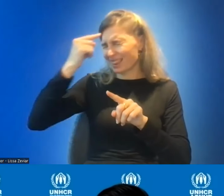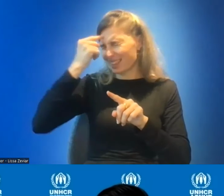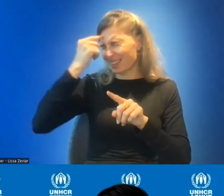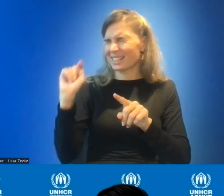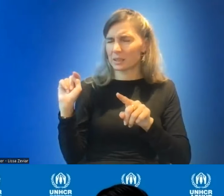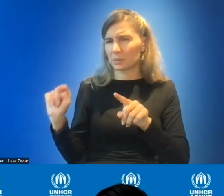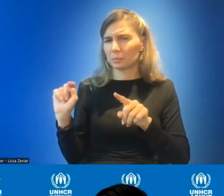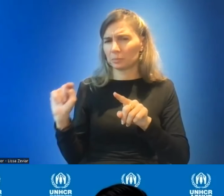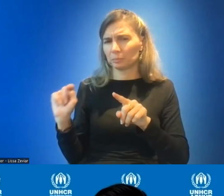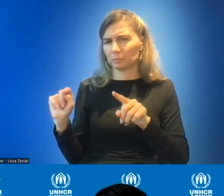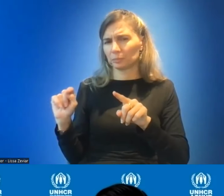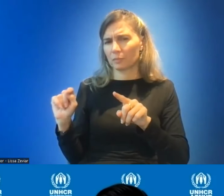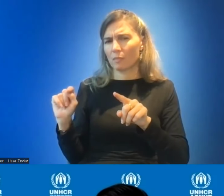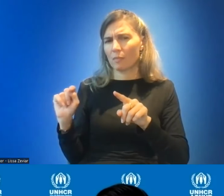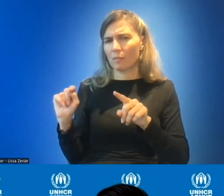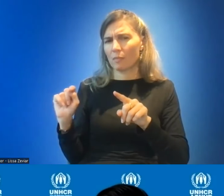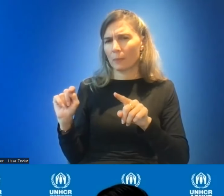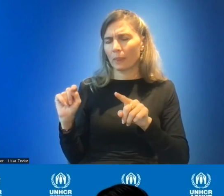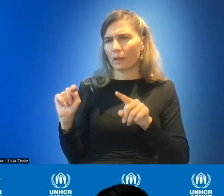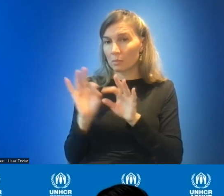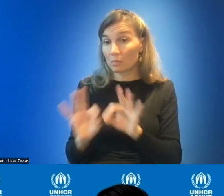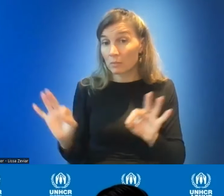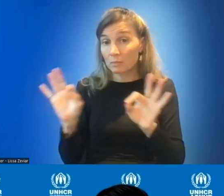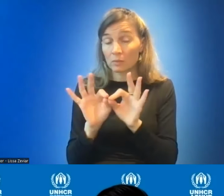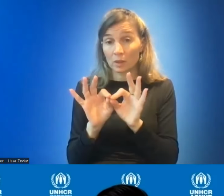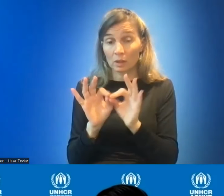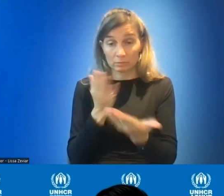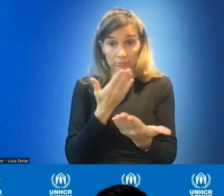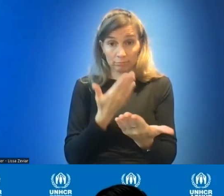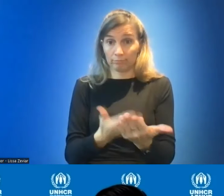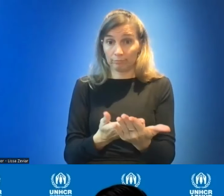having a documentation that attests the different